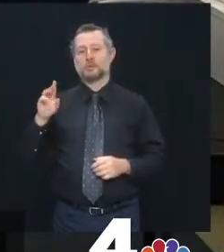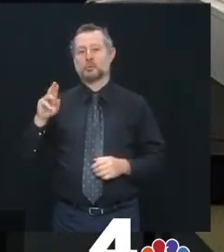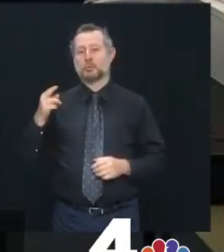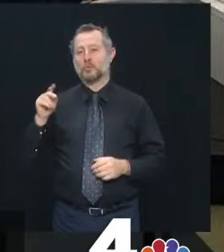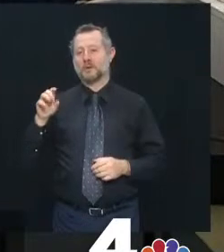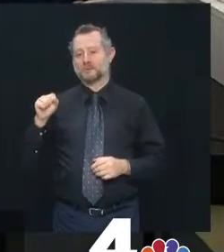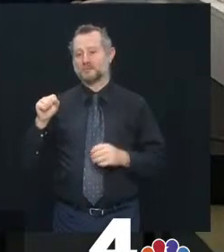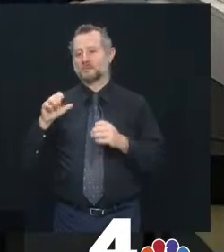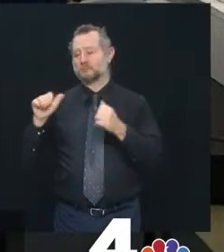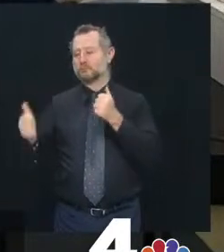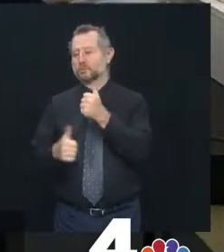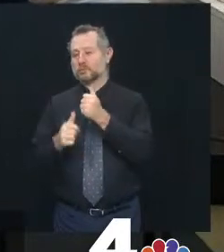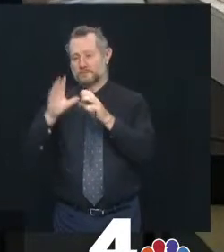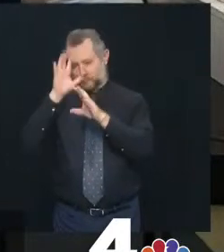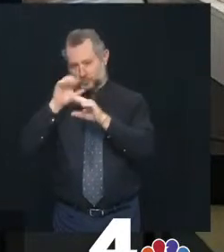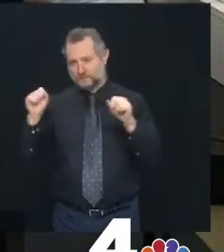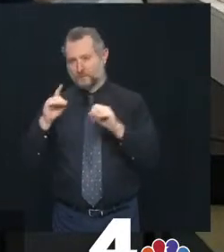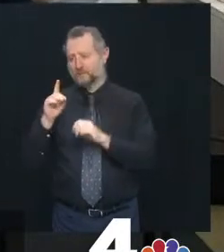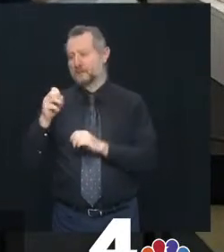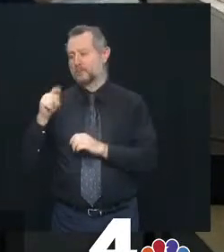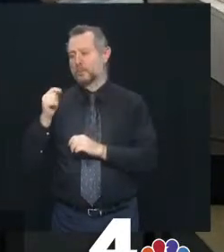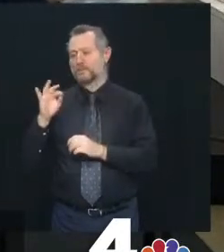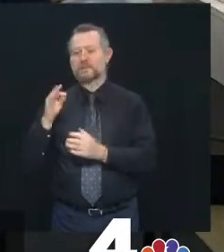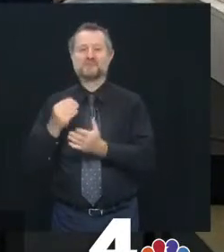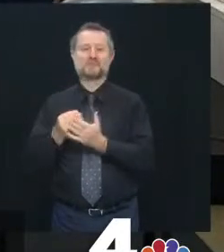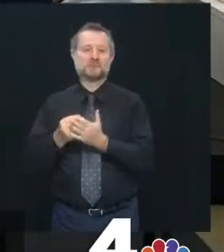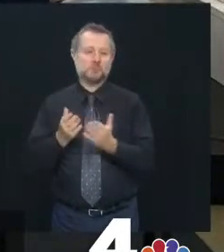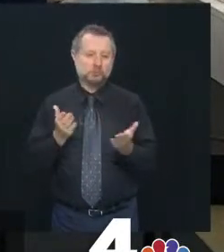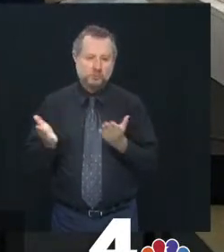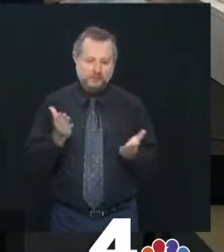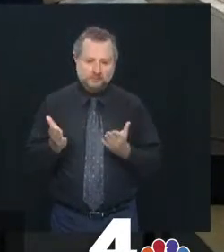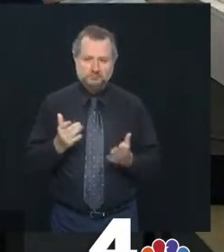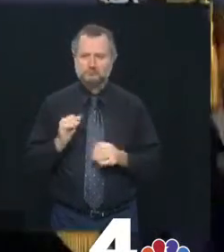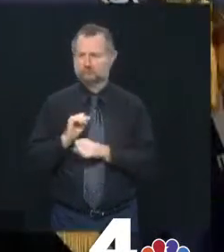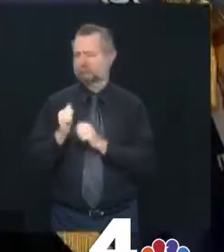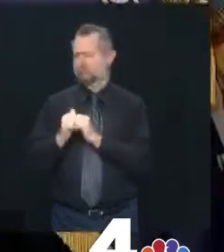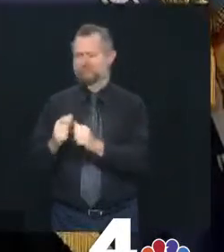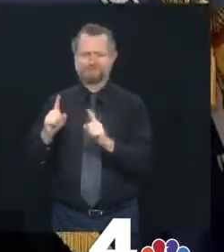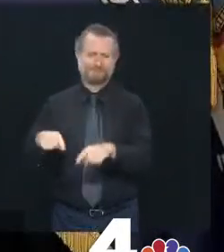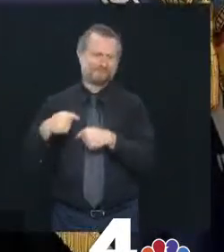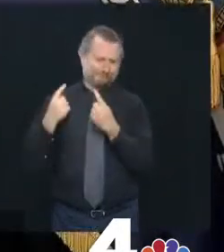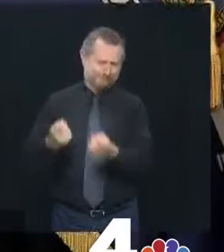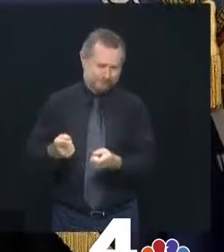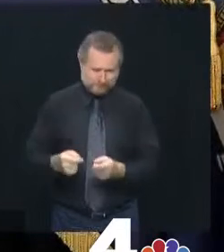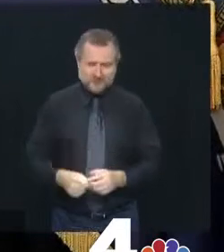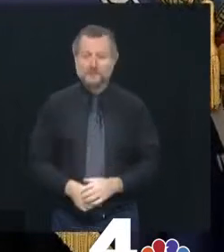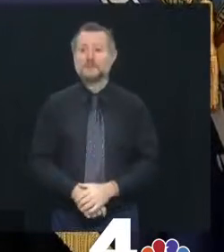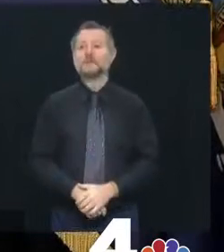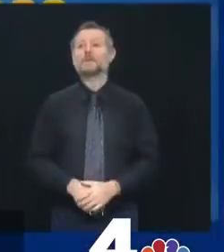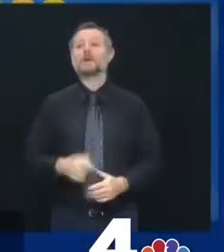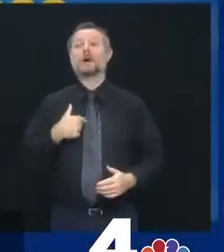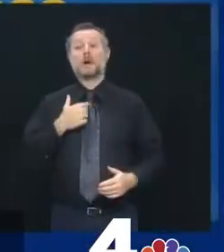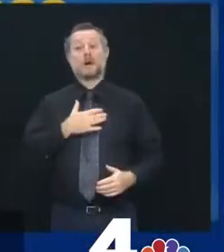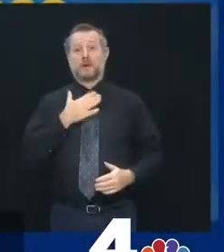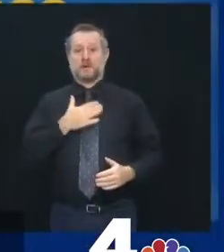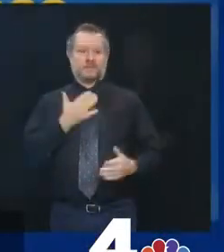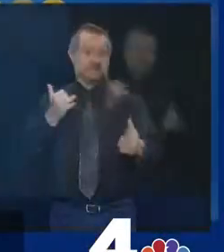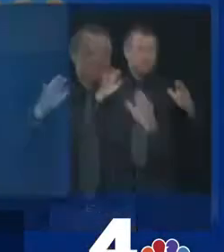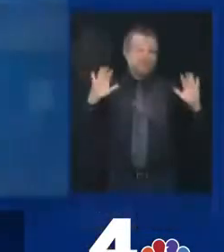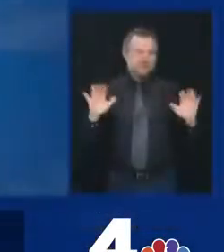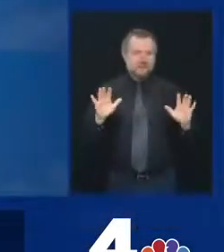but working with us in the chamber through this COVID situation. Happy Sunday. Today is